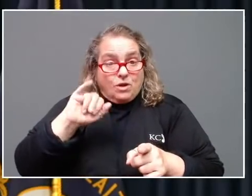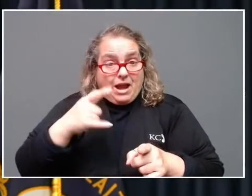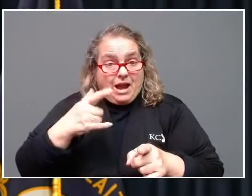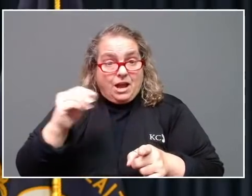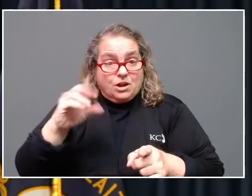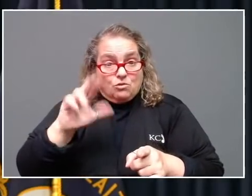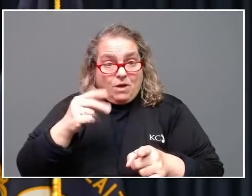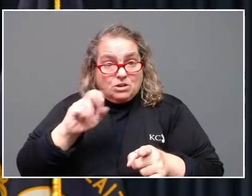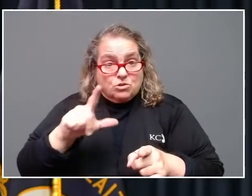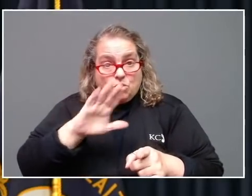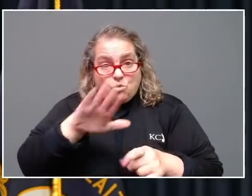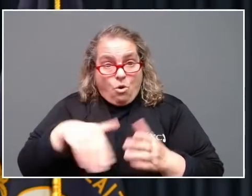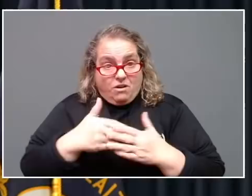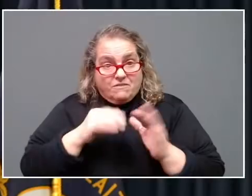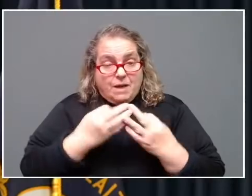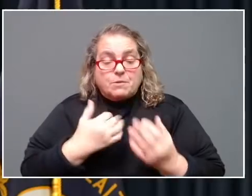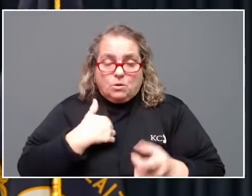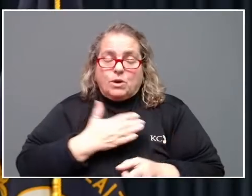glad you're okay.